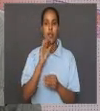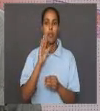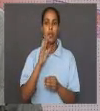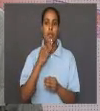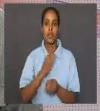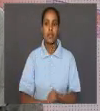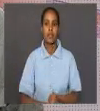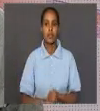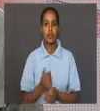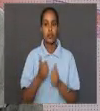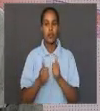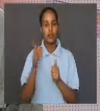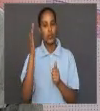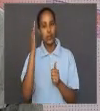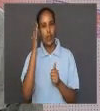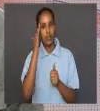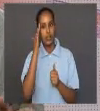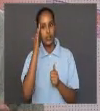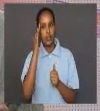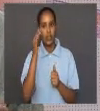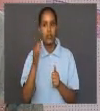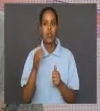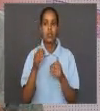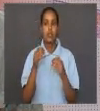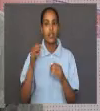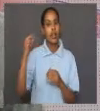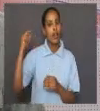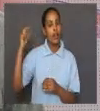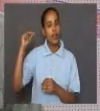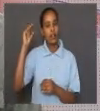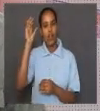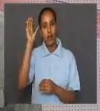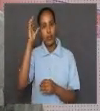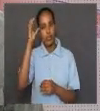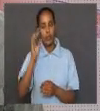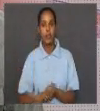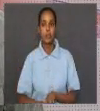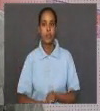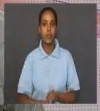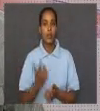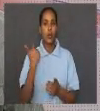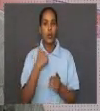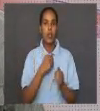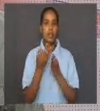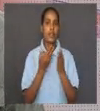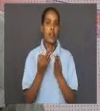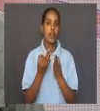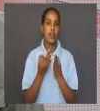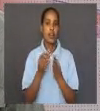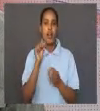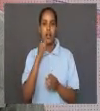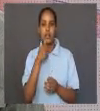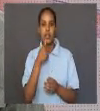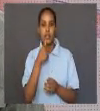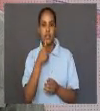bases, which is known as the classical concept. We will define